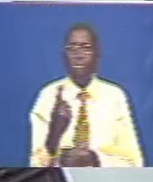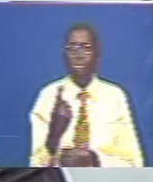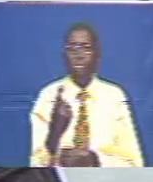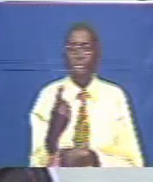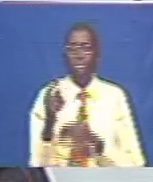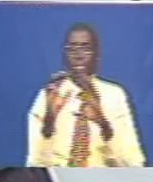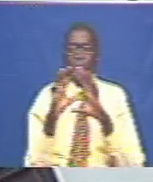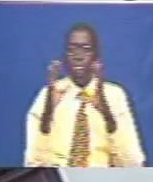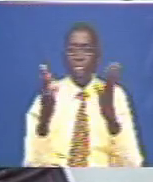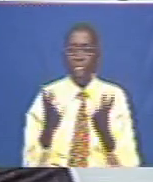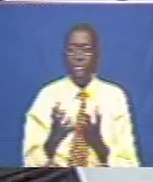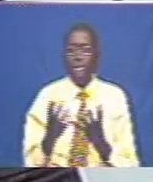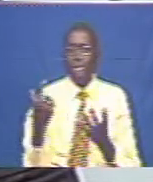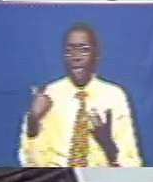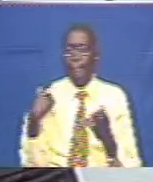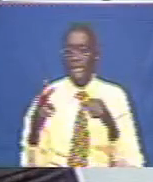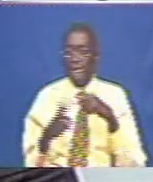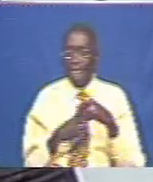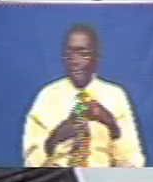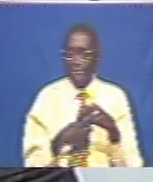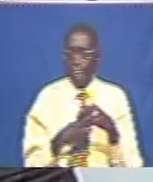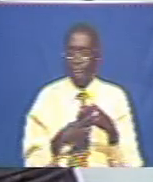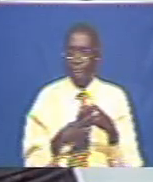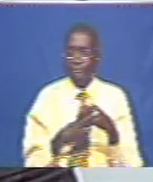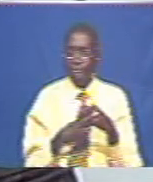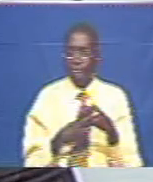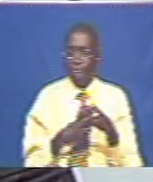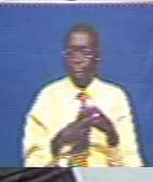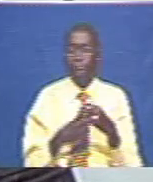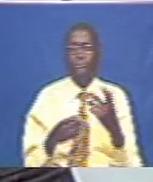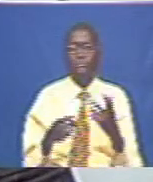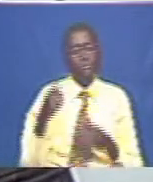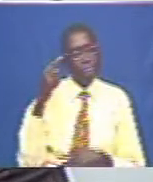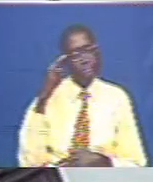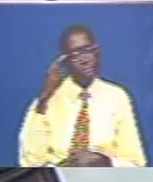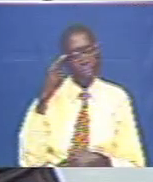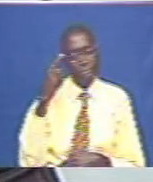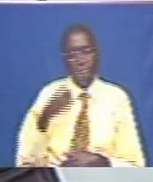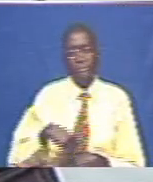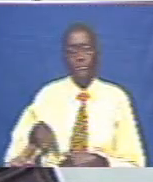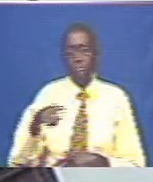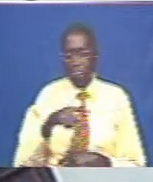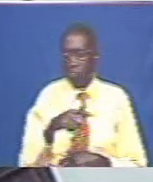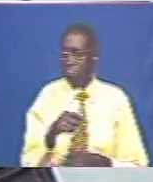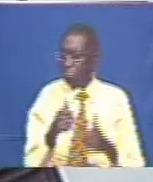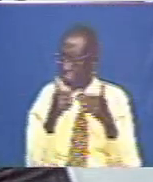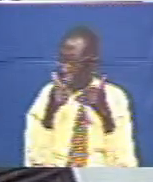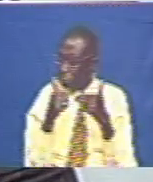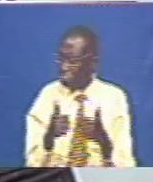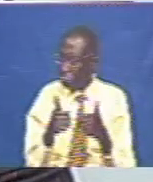globally, seventh globally. Mm. So far, I think we are structured somehow